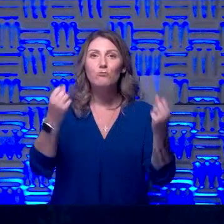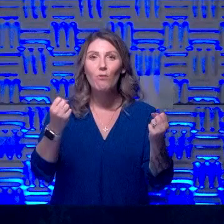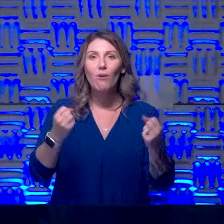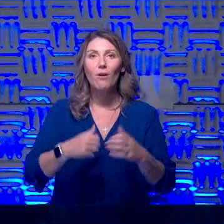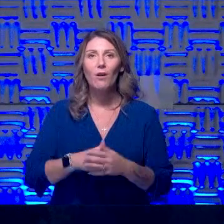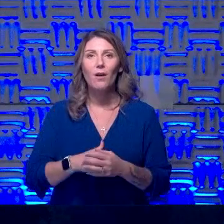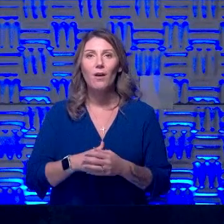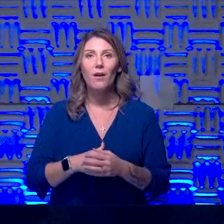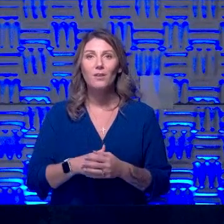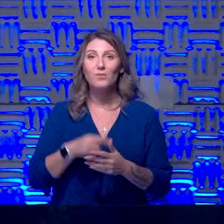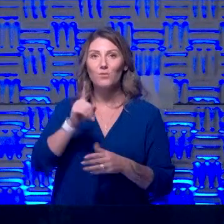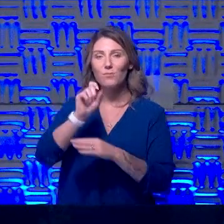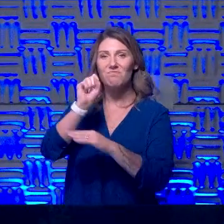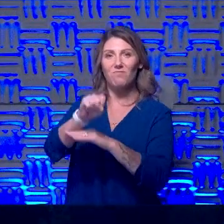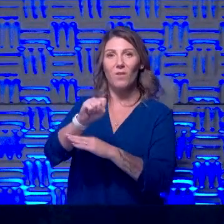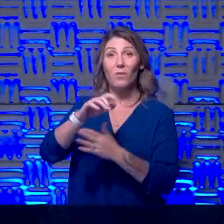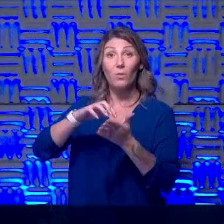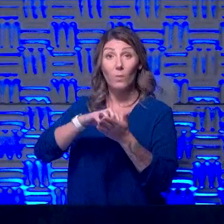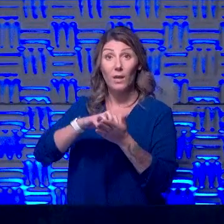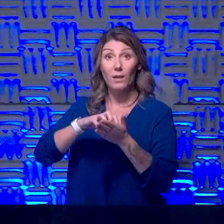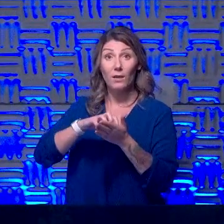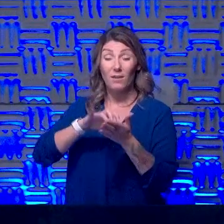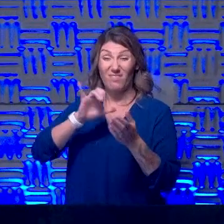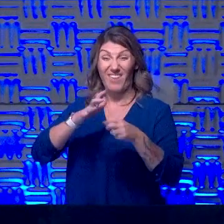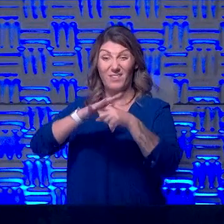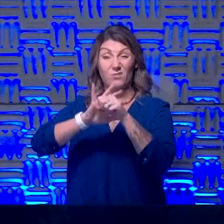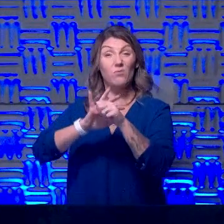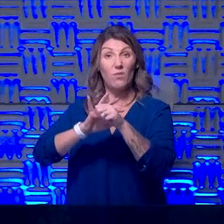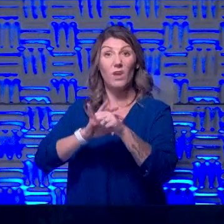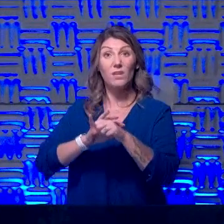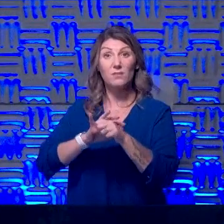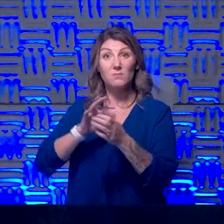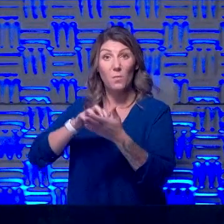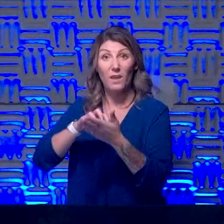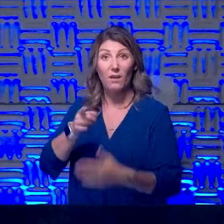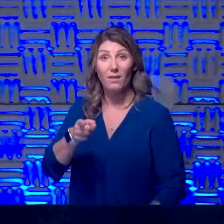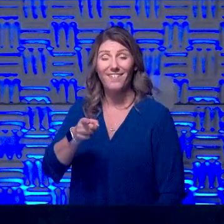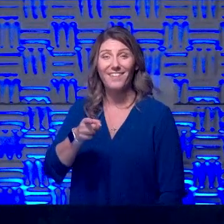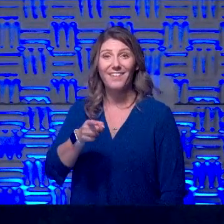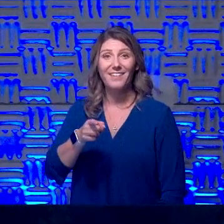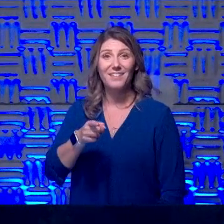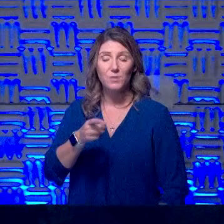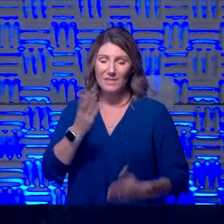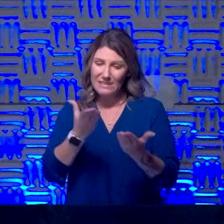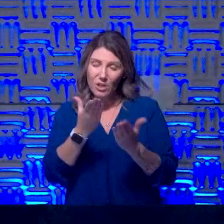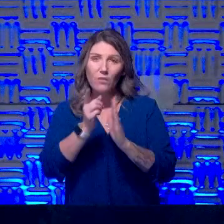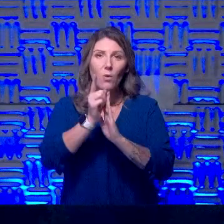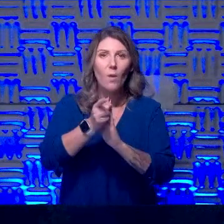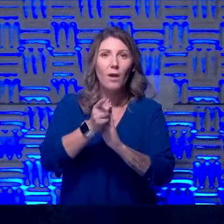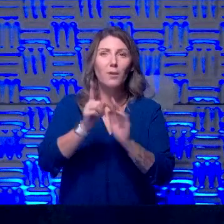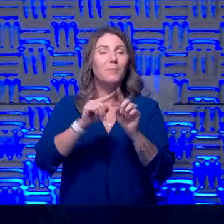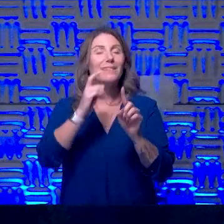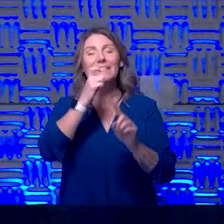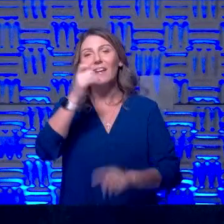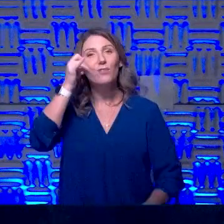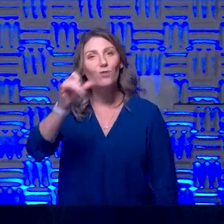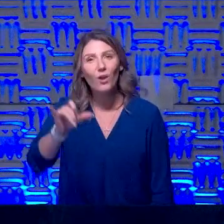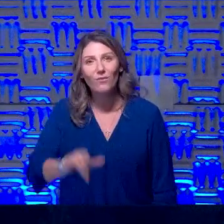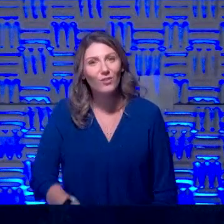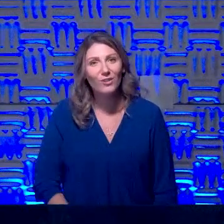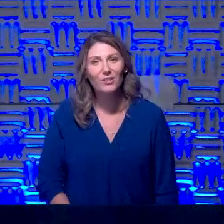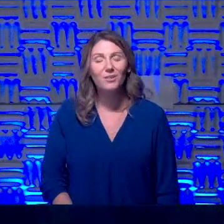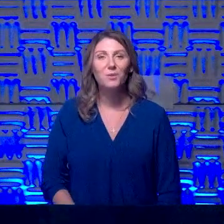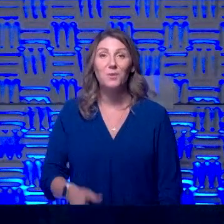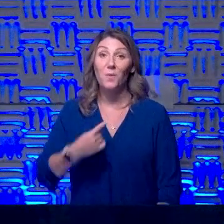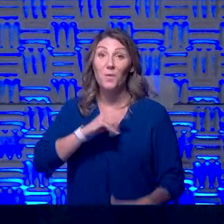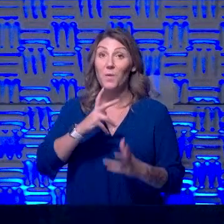beat the weak. And in this case, it's coronavirus this week. So it's here for a while, but it's not here forever. We want